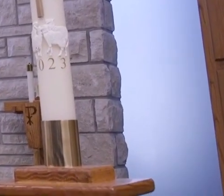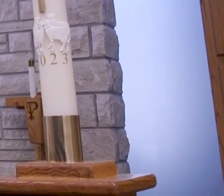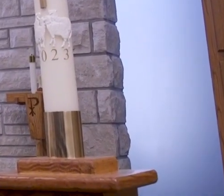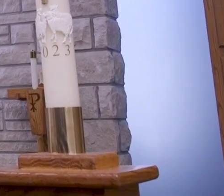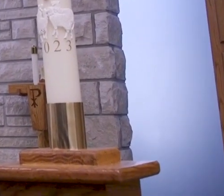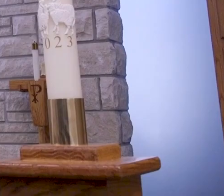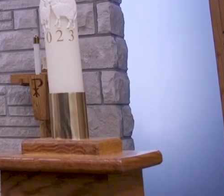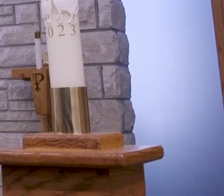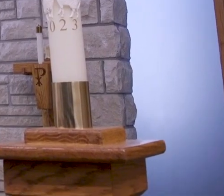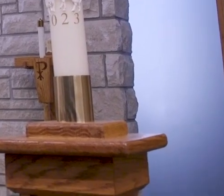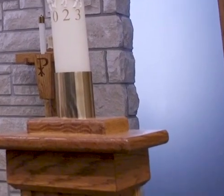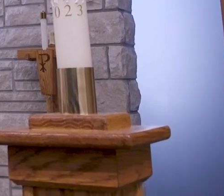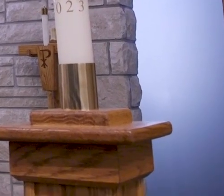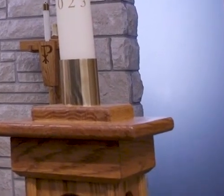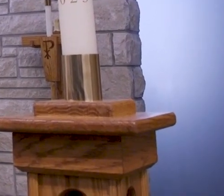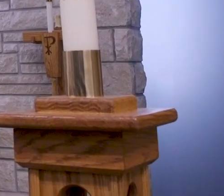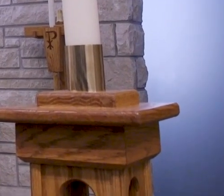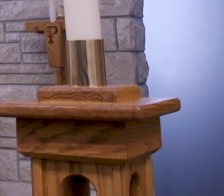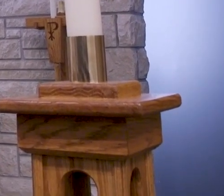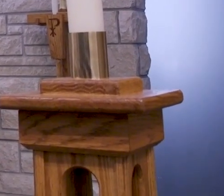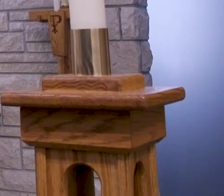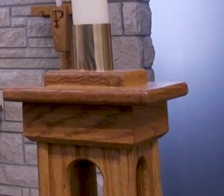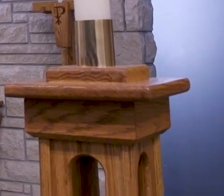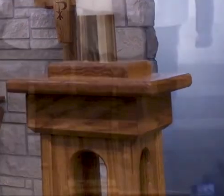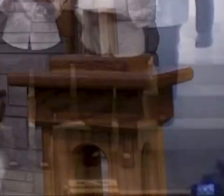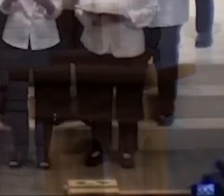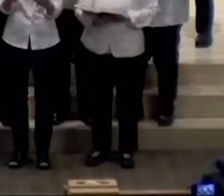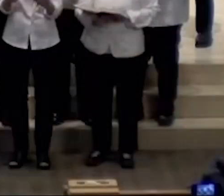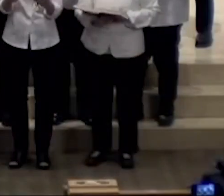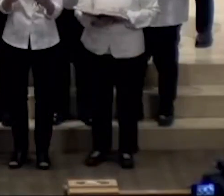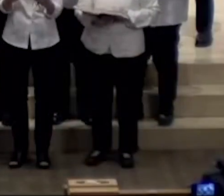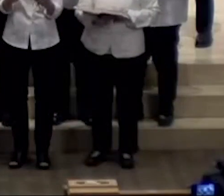The service will begin after this opening hymn.